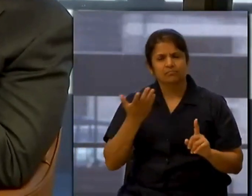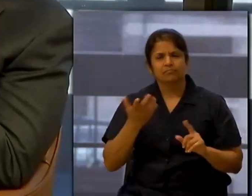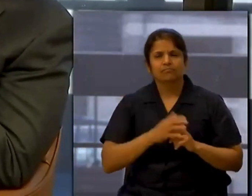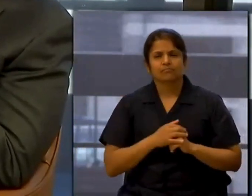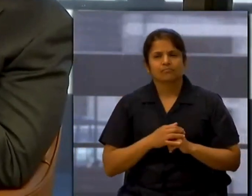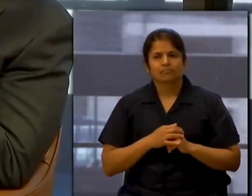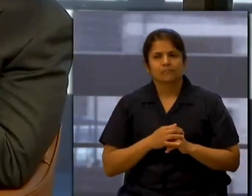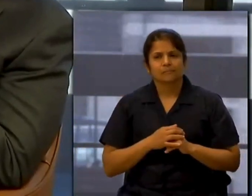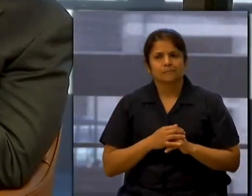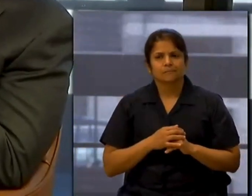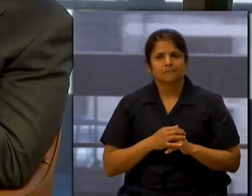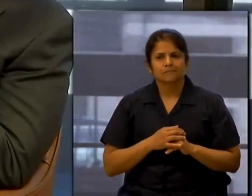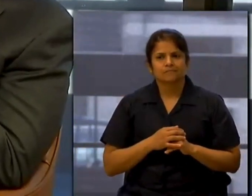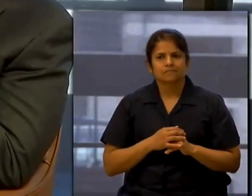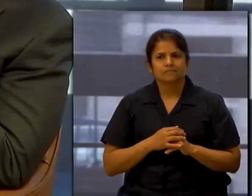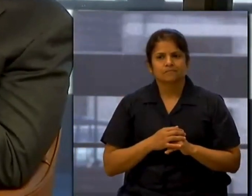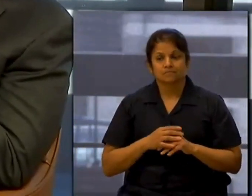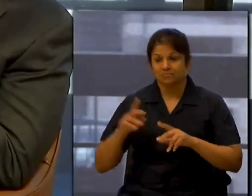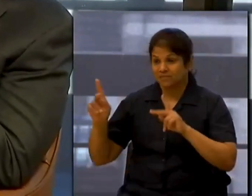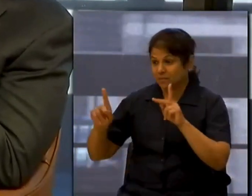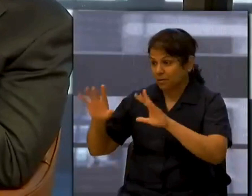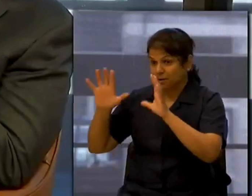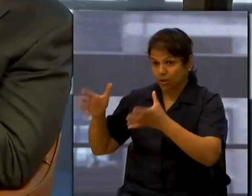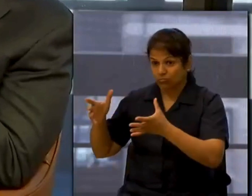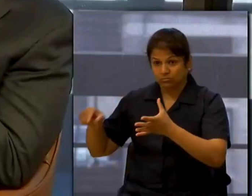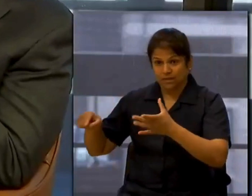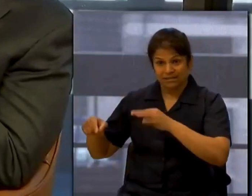dynamic that you were describing play out, and how do we